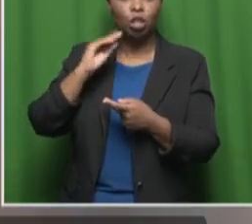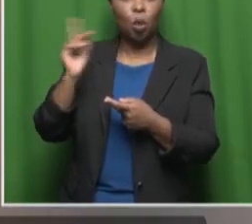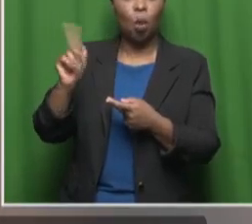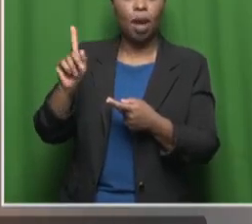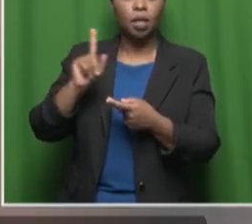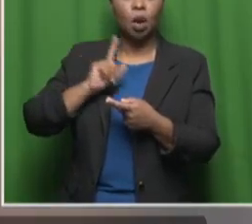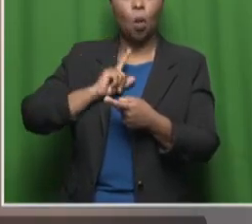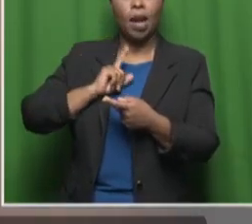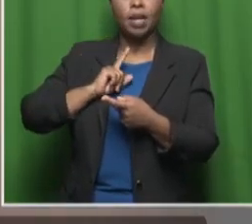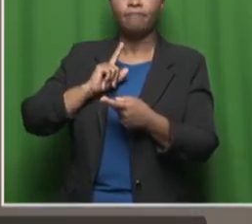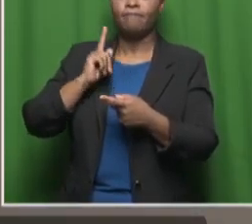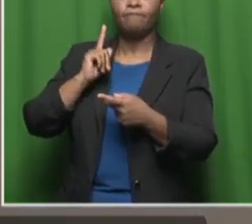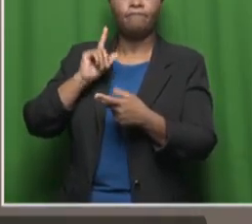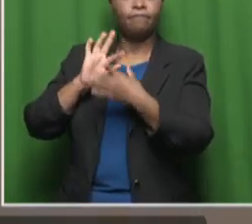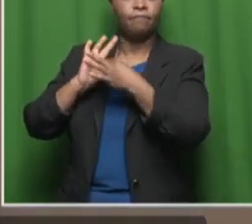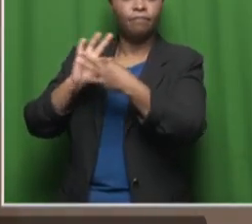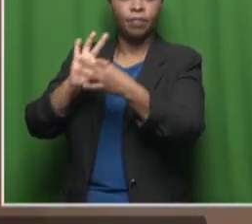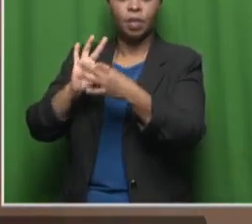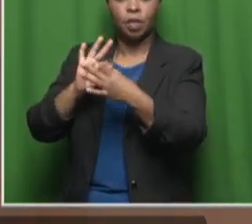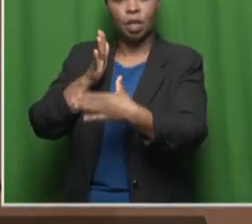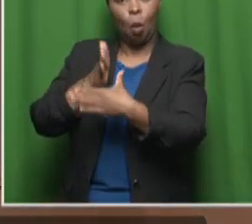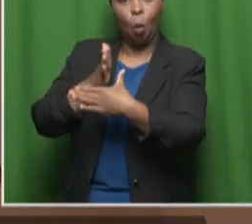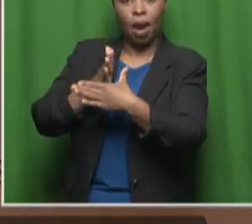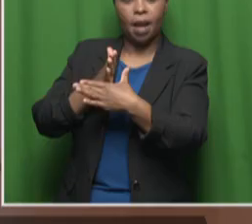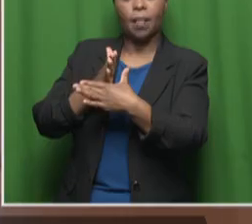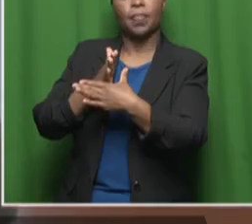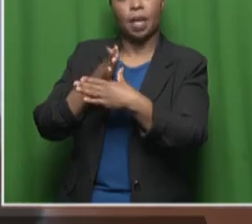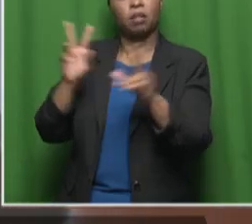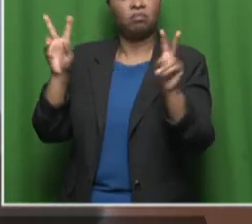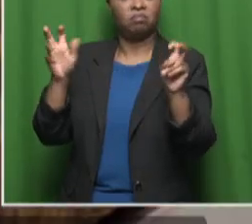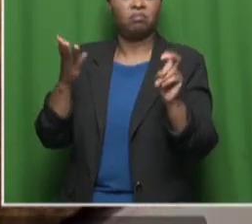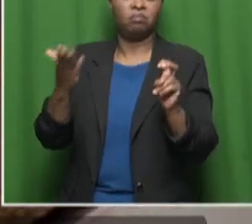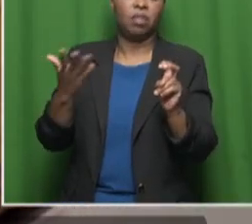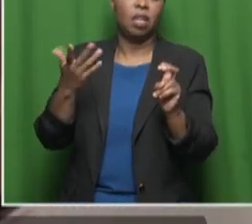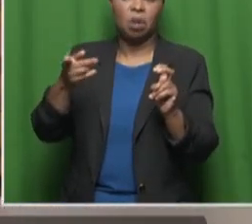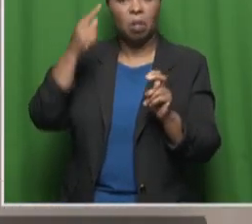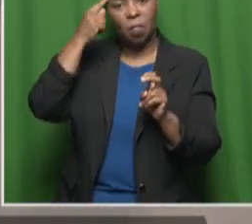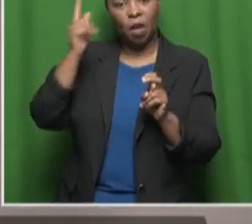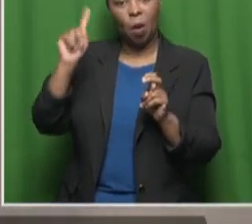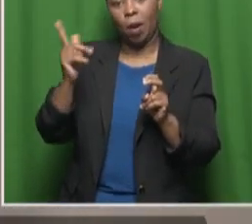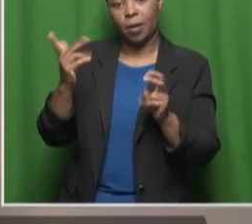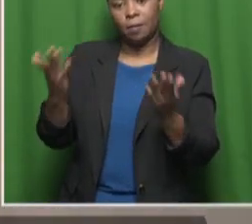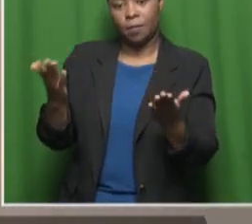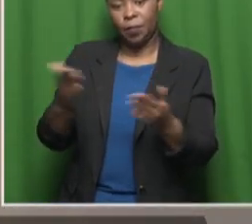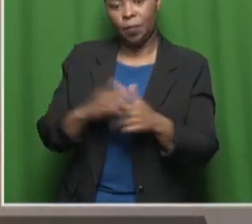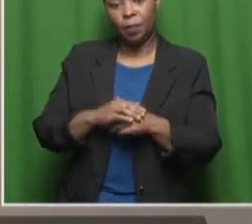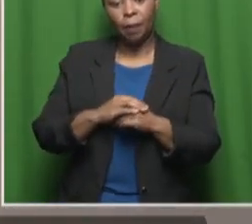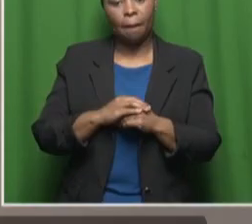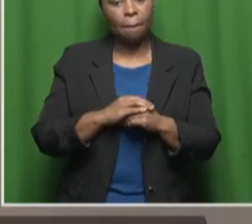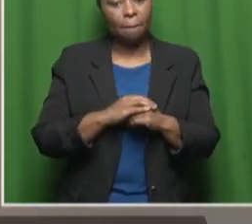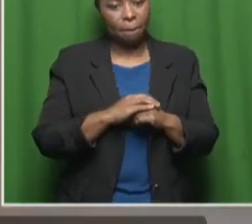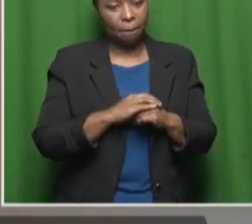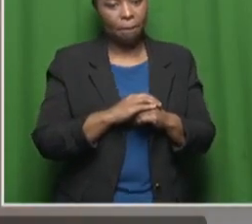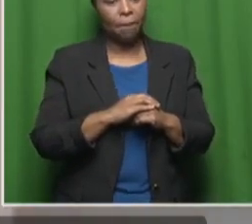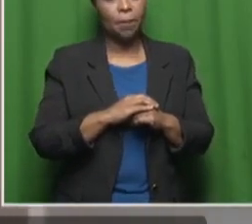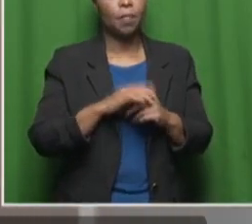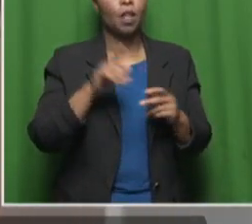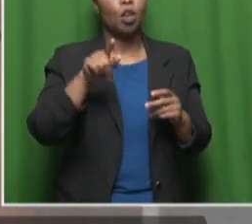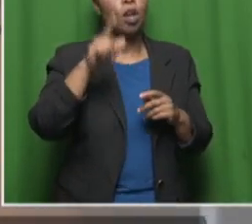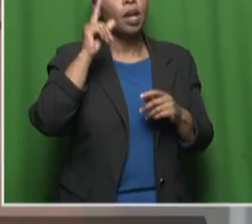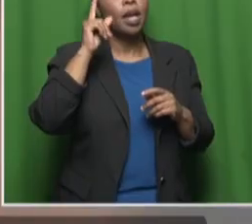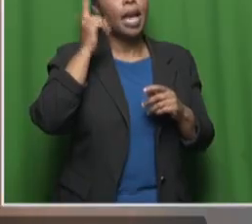interact with the works, perhaps also project themselves into the matter. What comes to mind for you? What's interesting is having